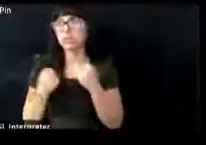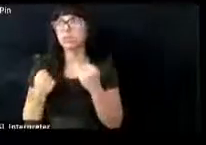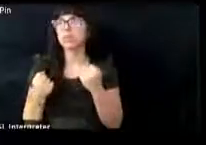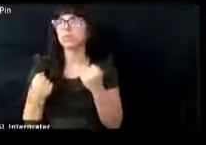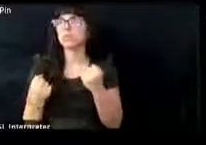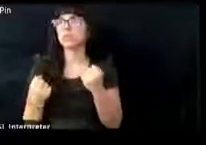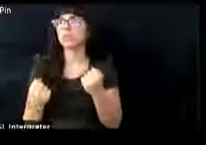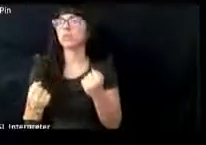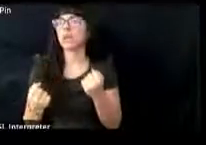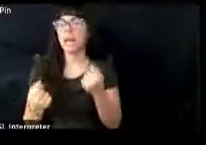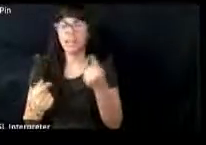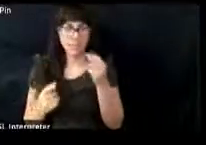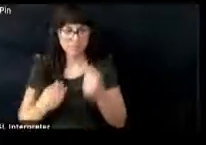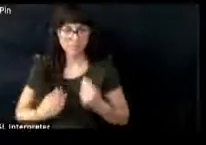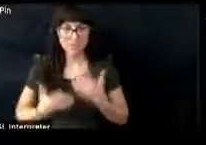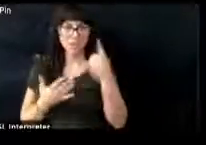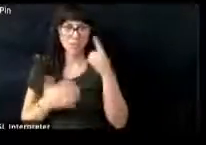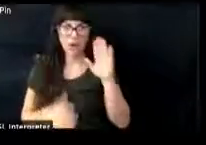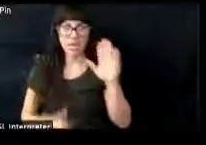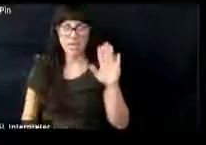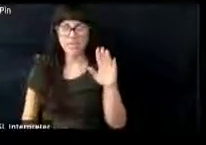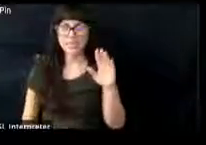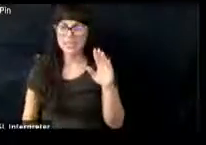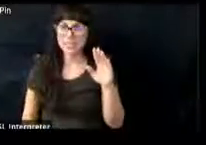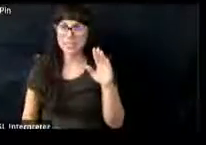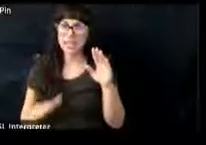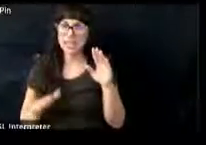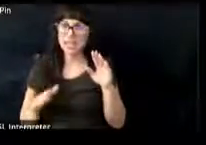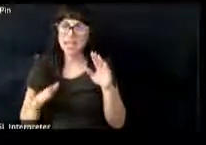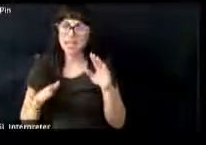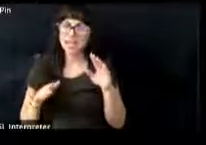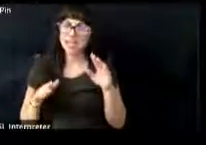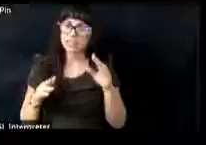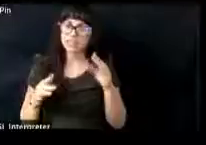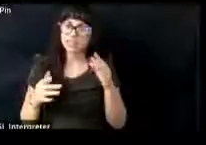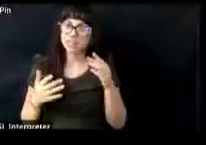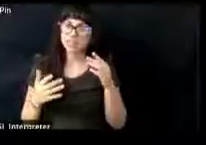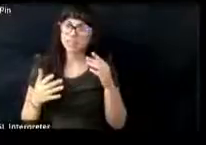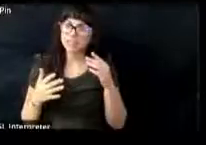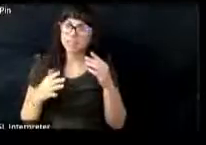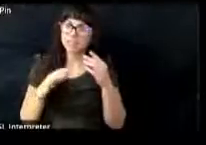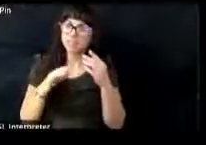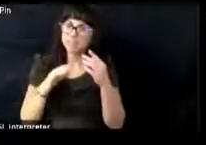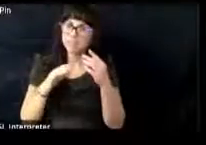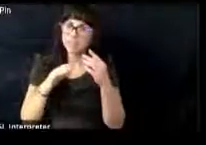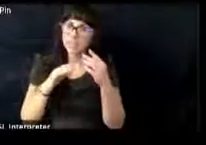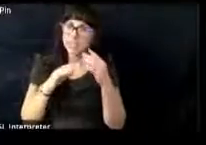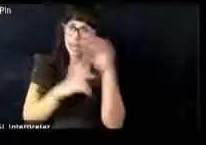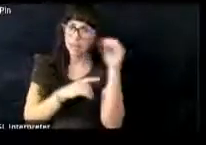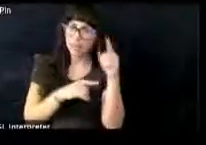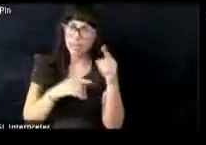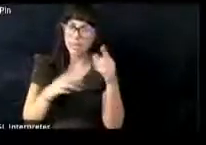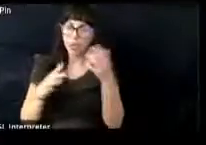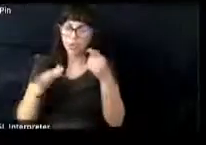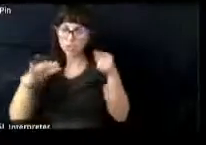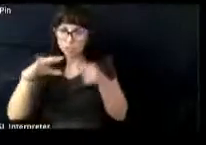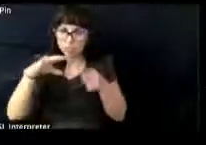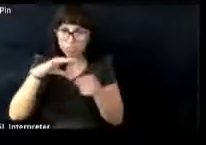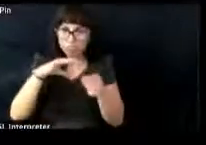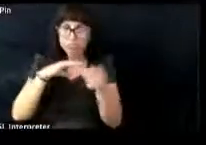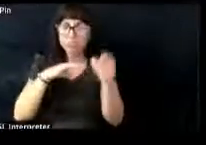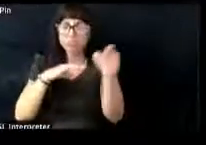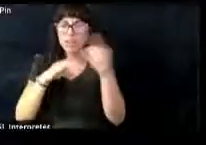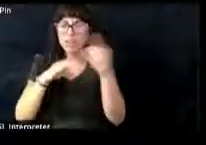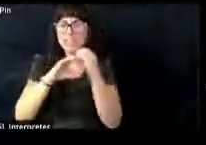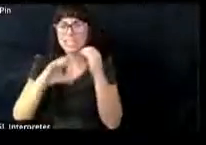boring company that would allow him to tunnel under the cars sitting in traffic in front of him. And as of yet, no such tunnels have